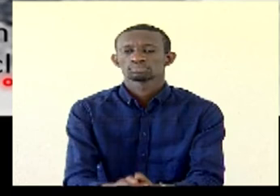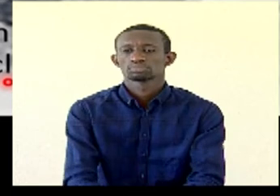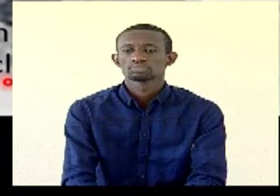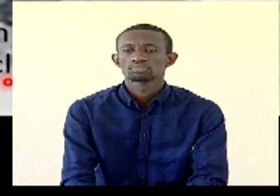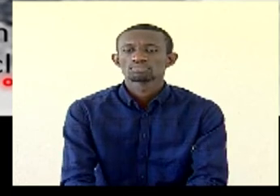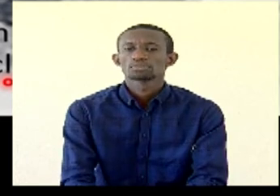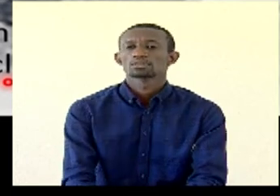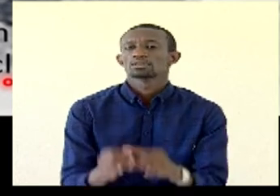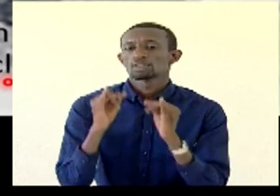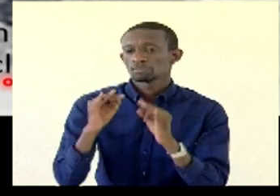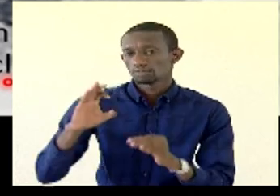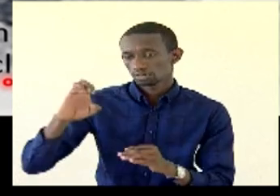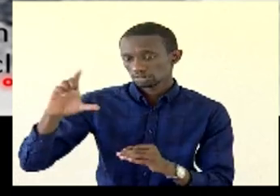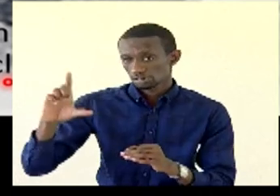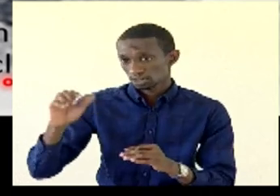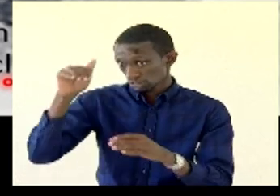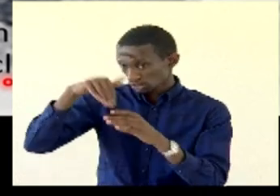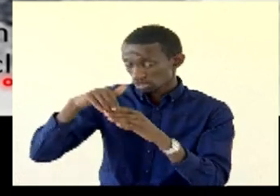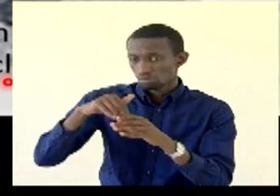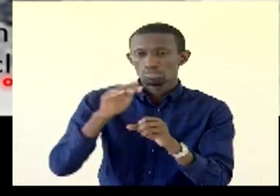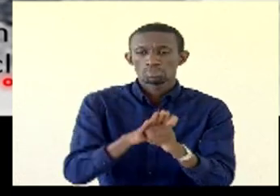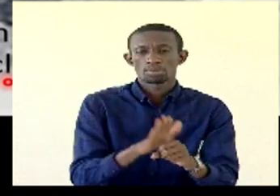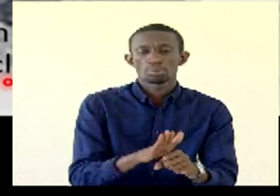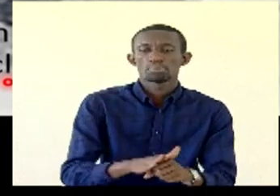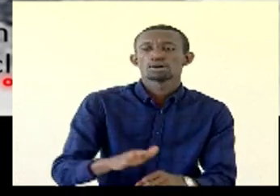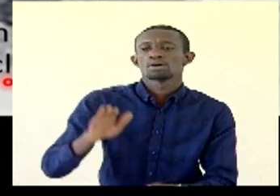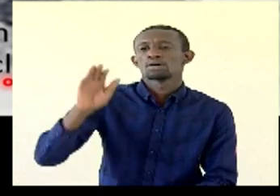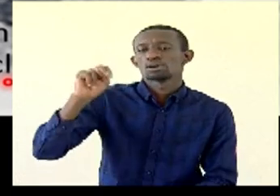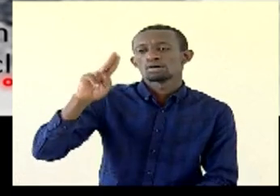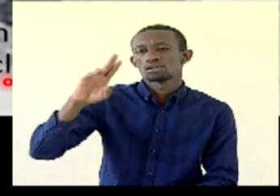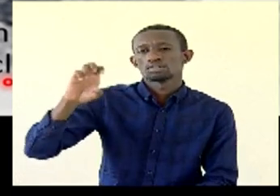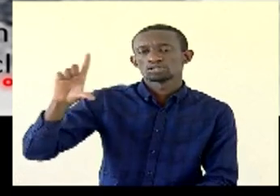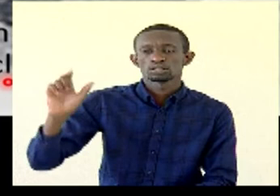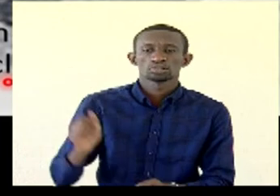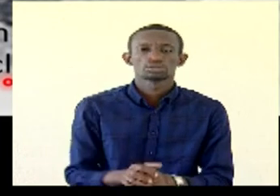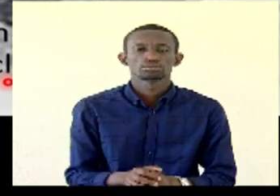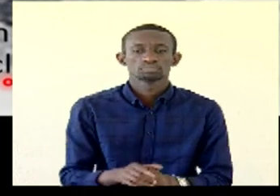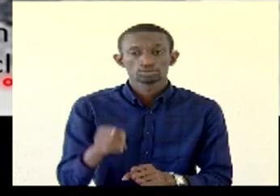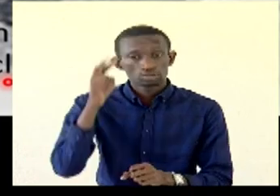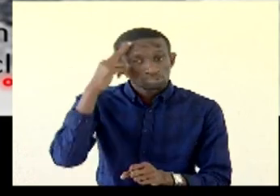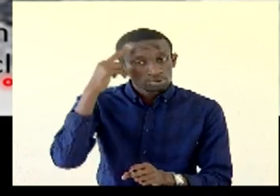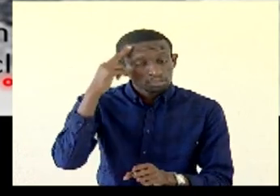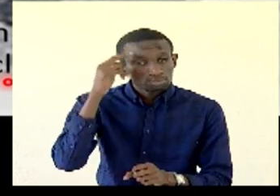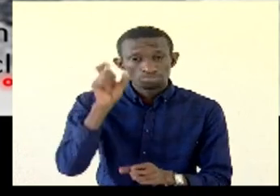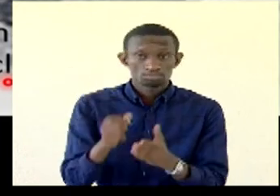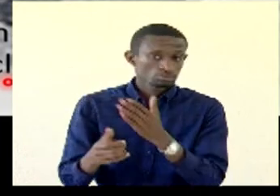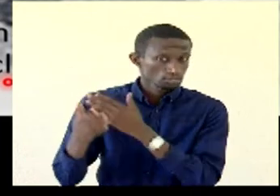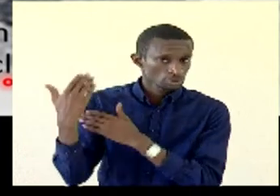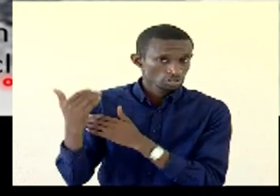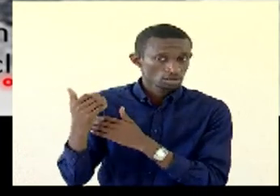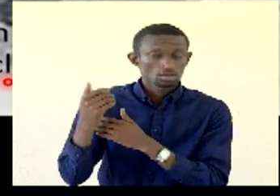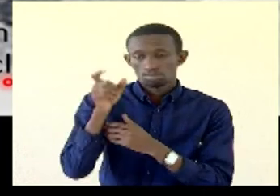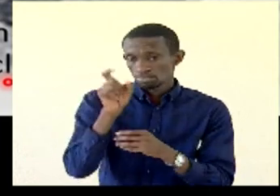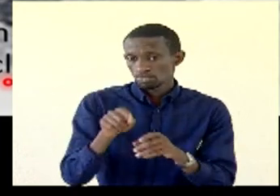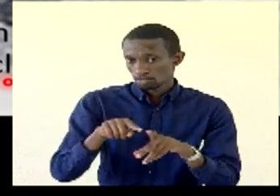one huge cell a lot of nuclei remember the beginning we said referees have been moving from one person to lines linesman now this